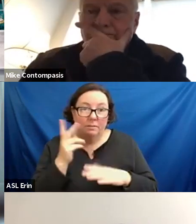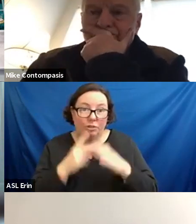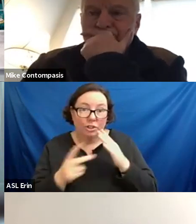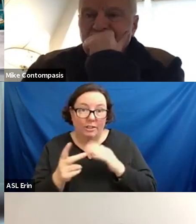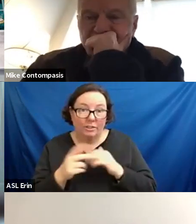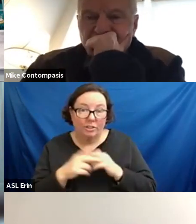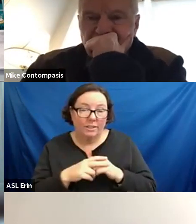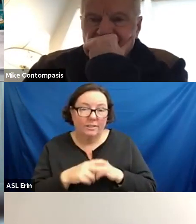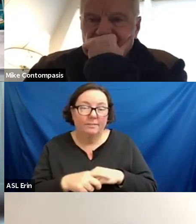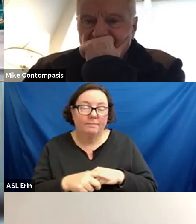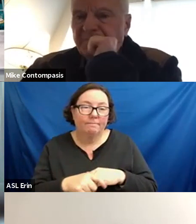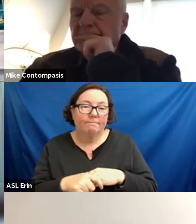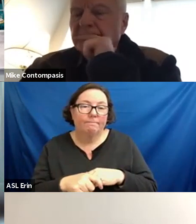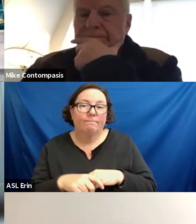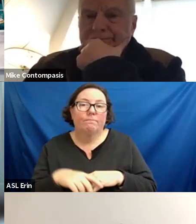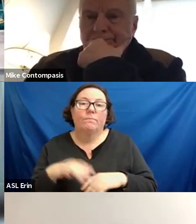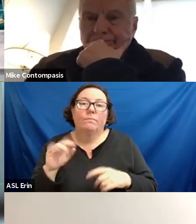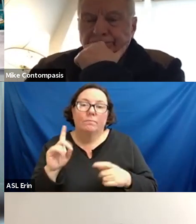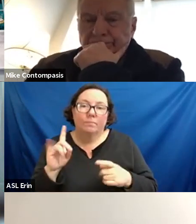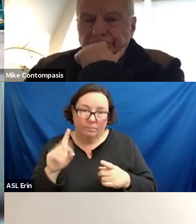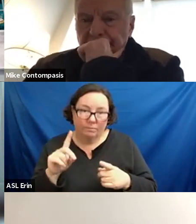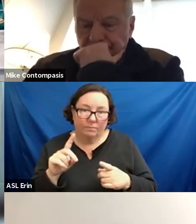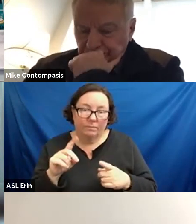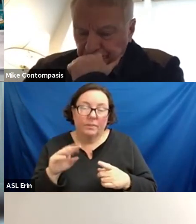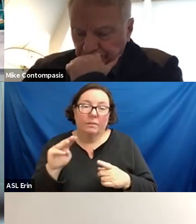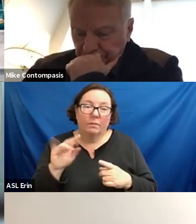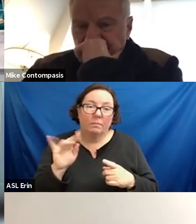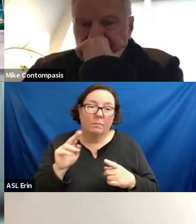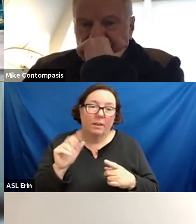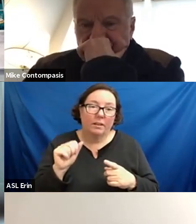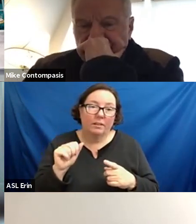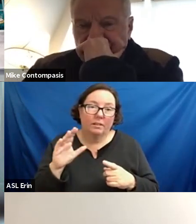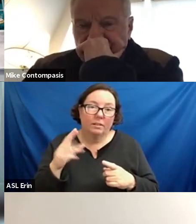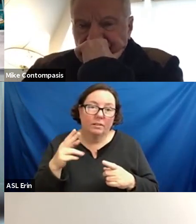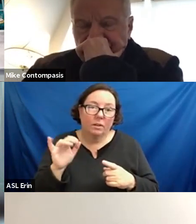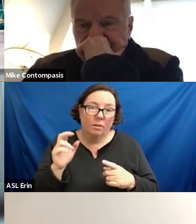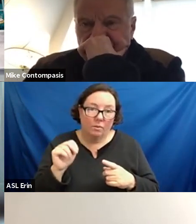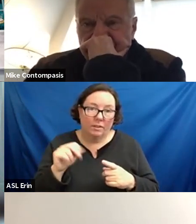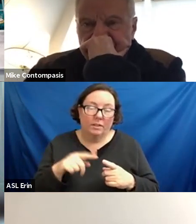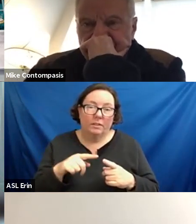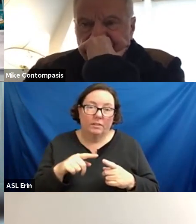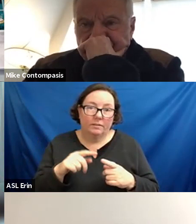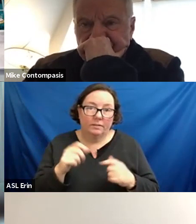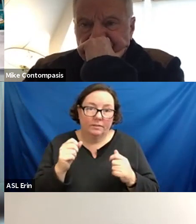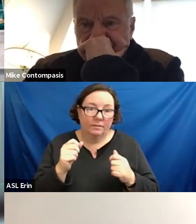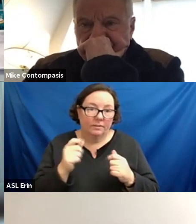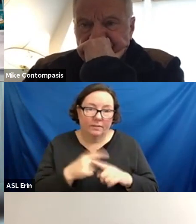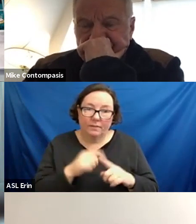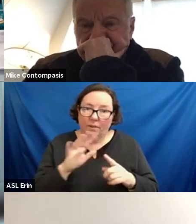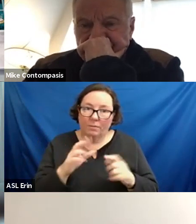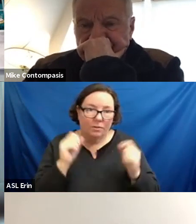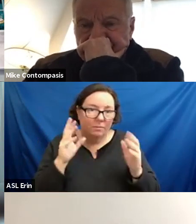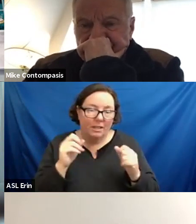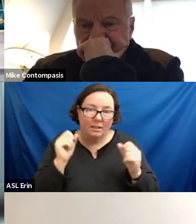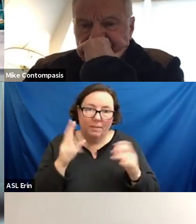projections, we did, Monica Hogan did just, of her many incredible projections